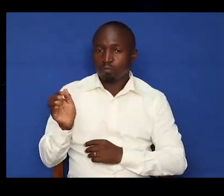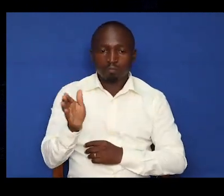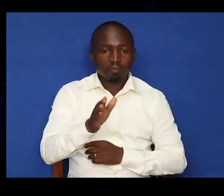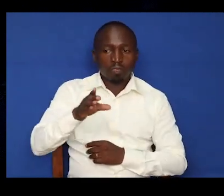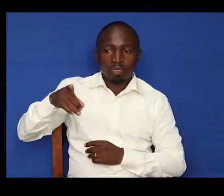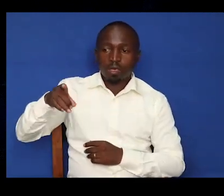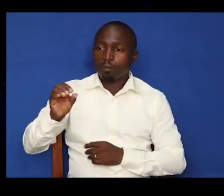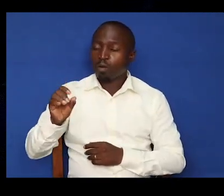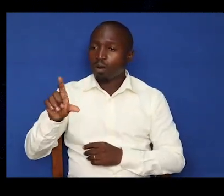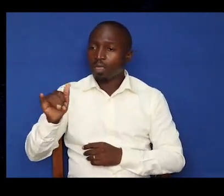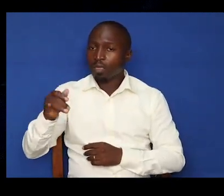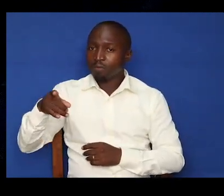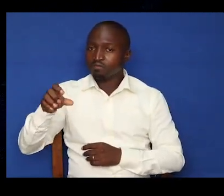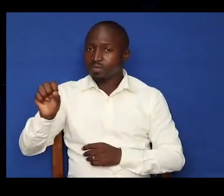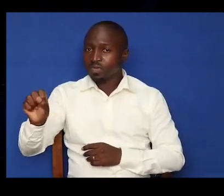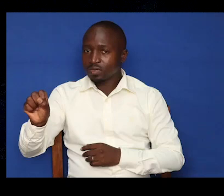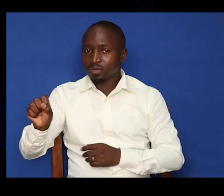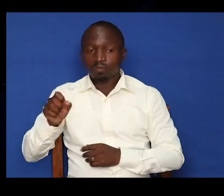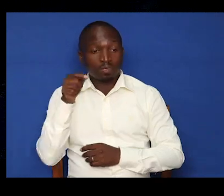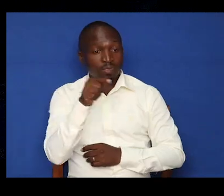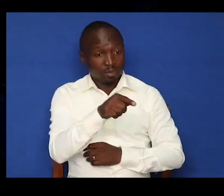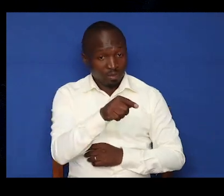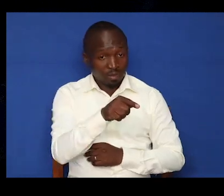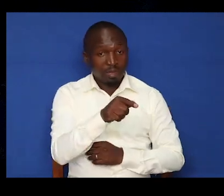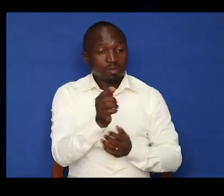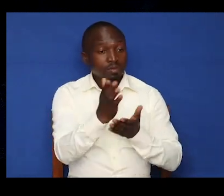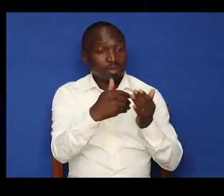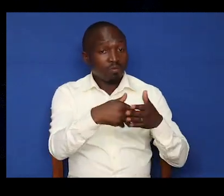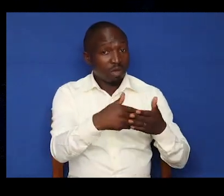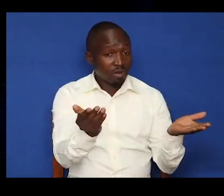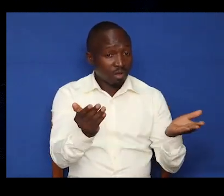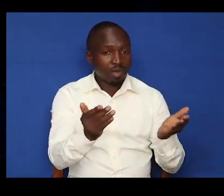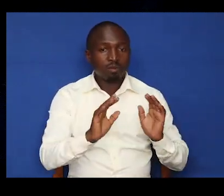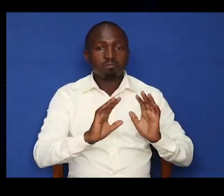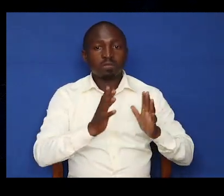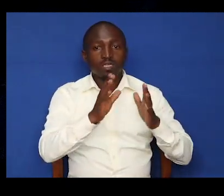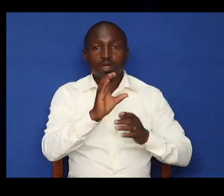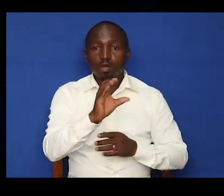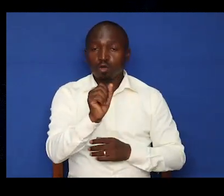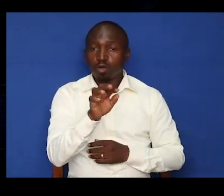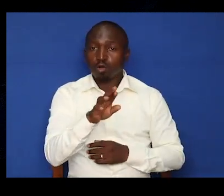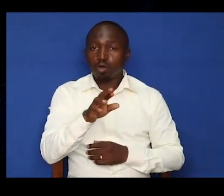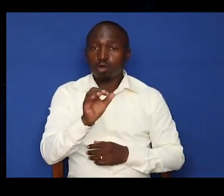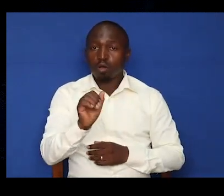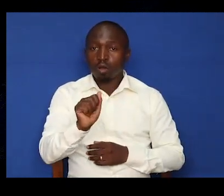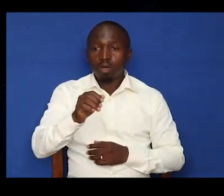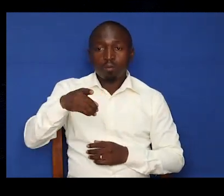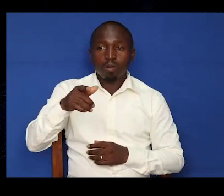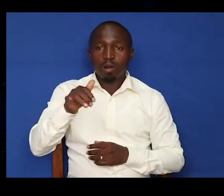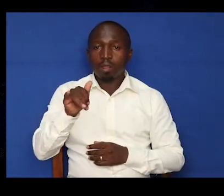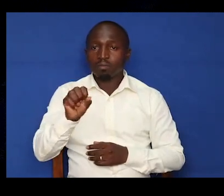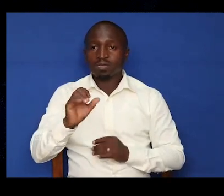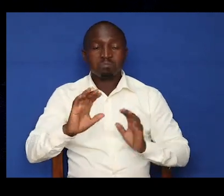while those which have no coral reefs subjected to conditions which discourage the life of